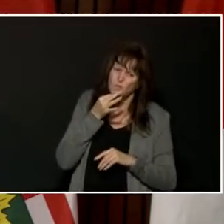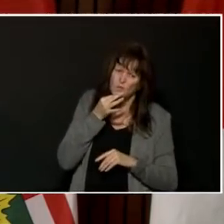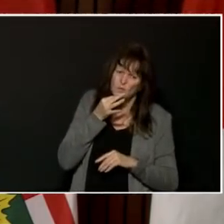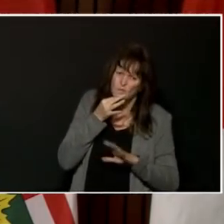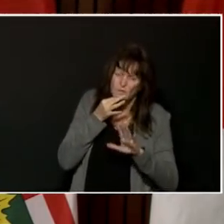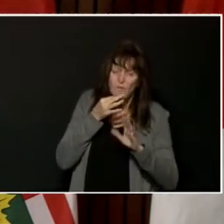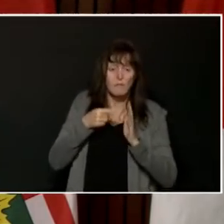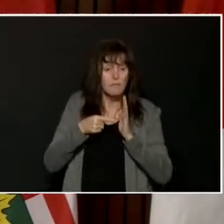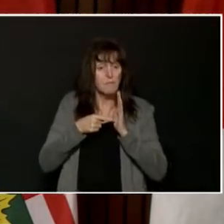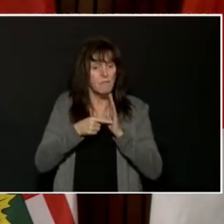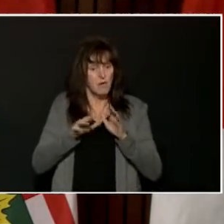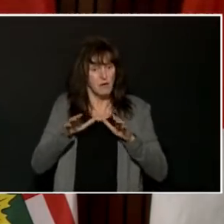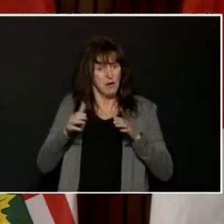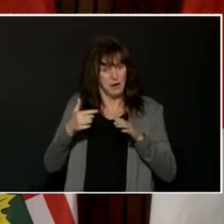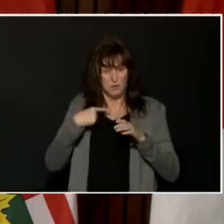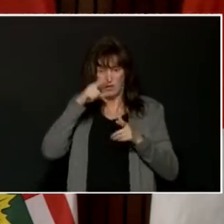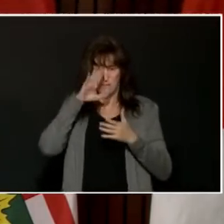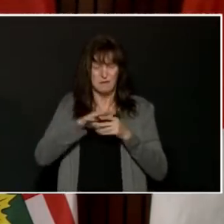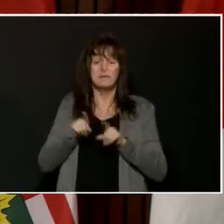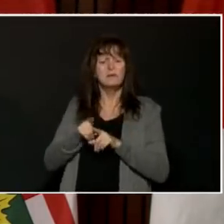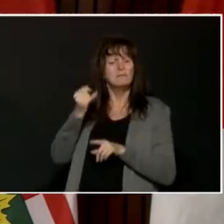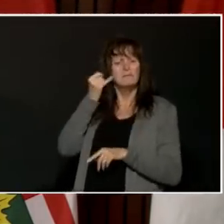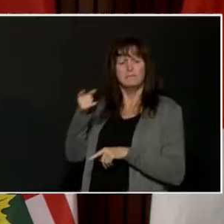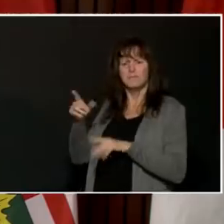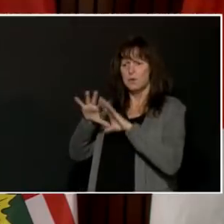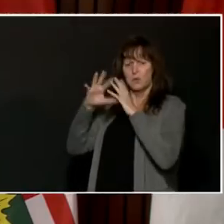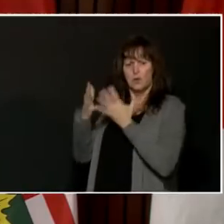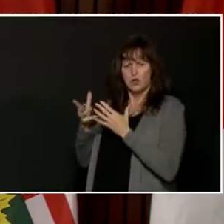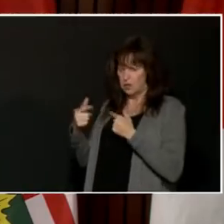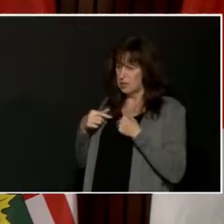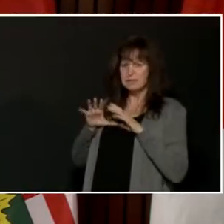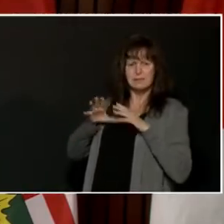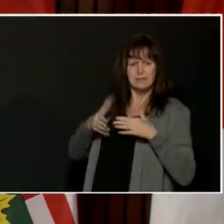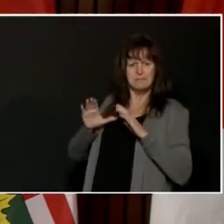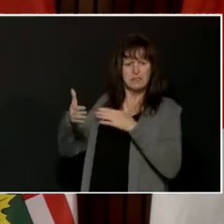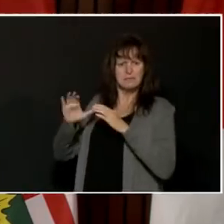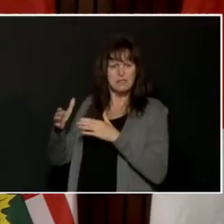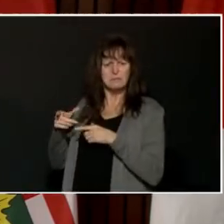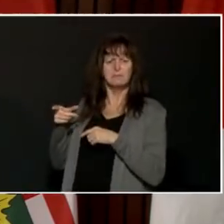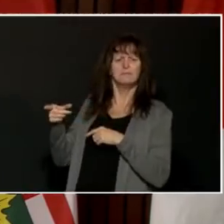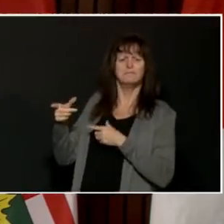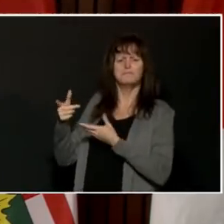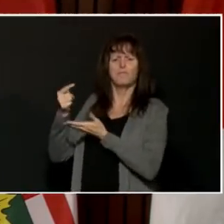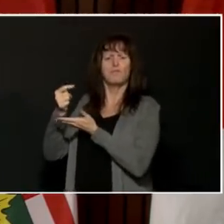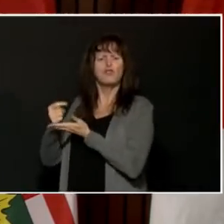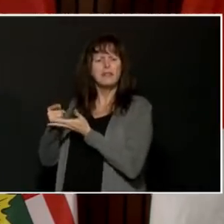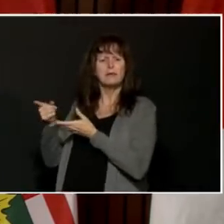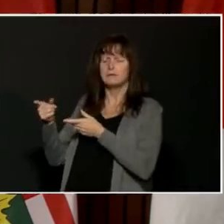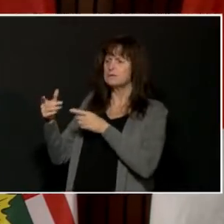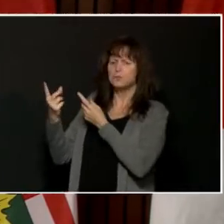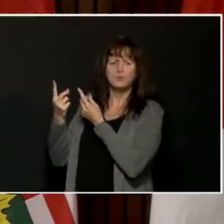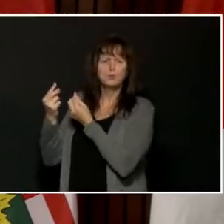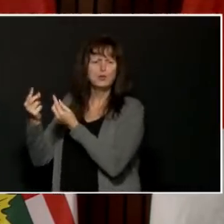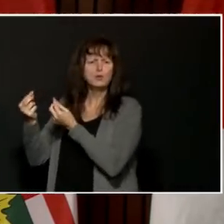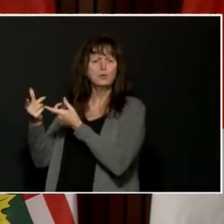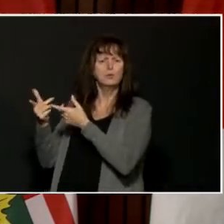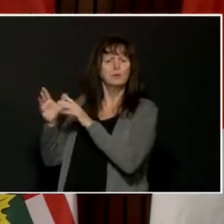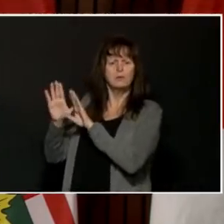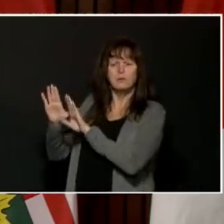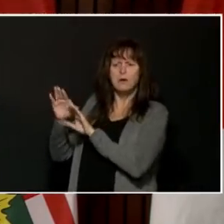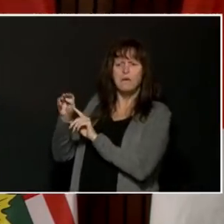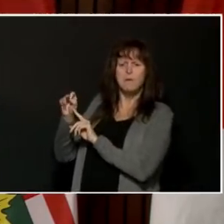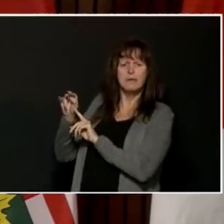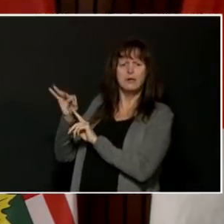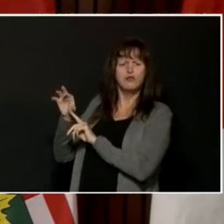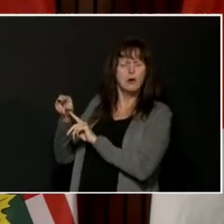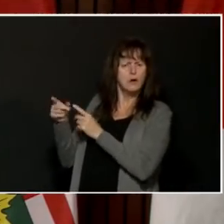that it is best to treat the Omicron variant as if it were as serious as the Delta variant. But our modeling also shows